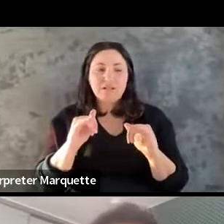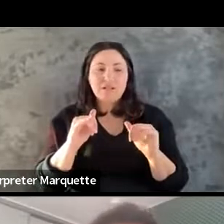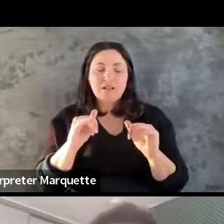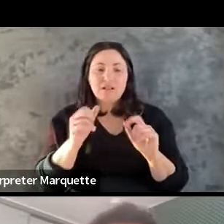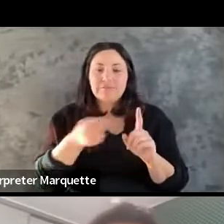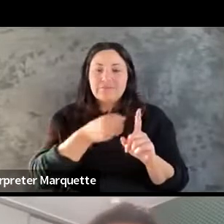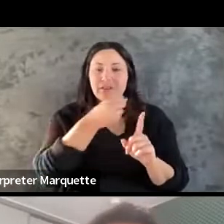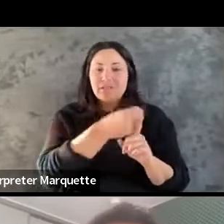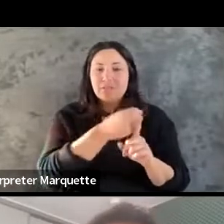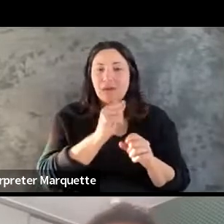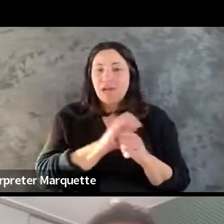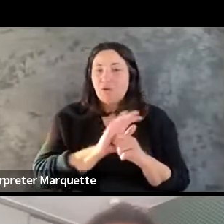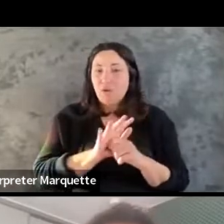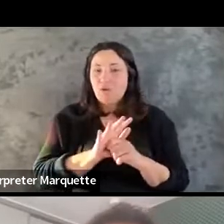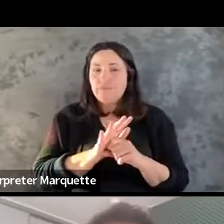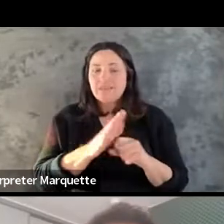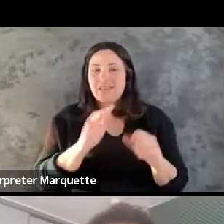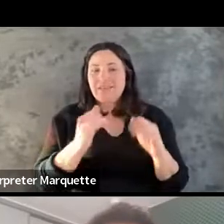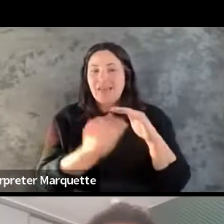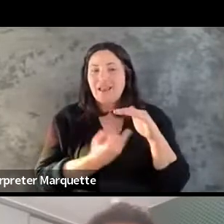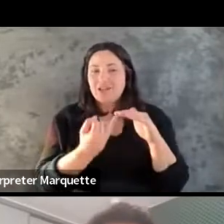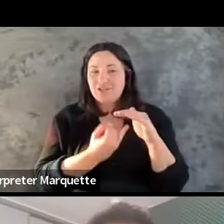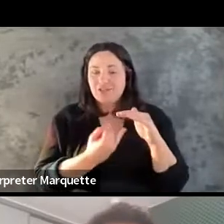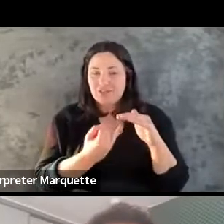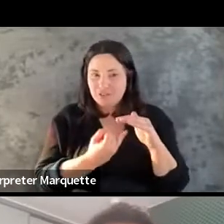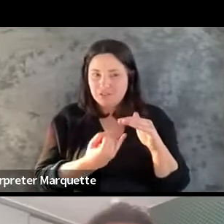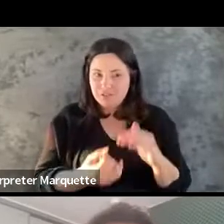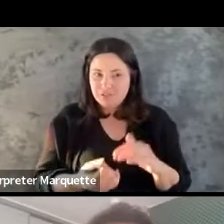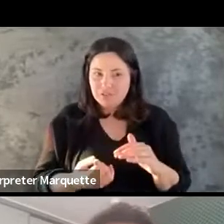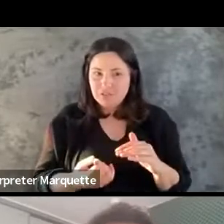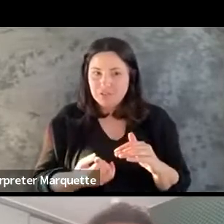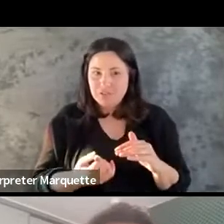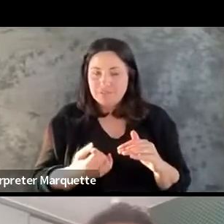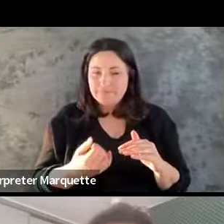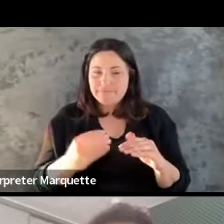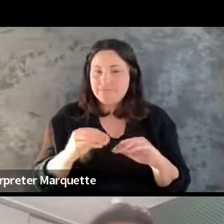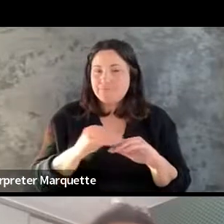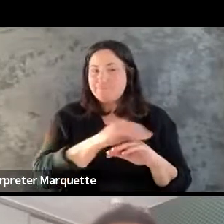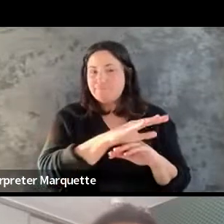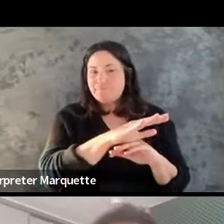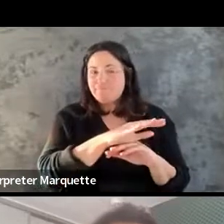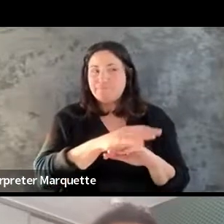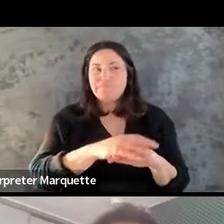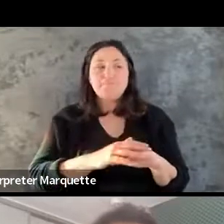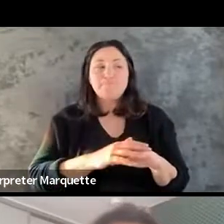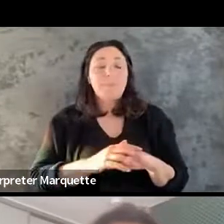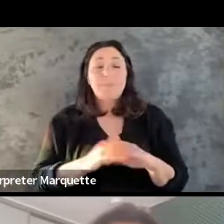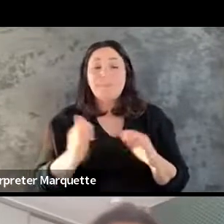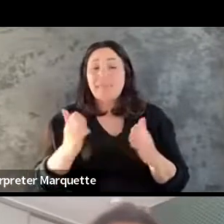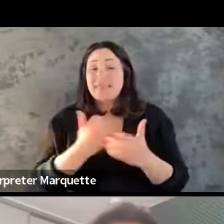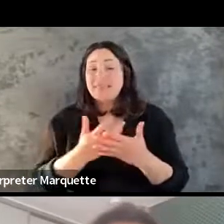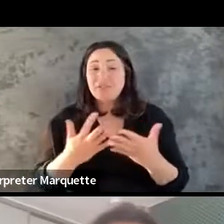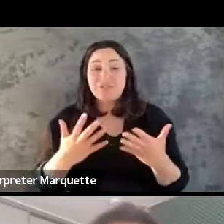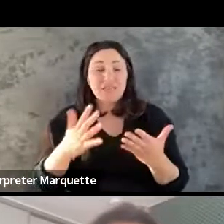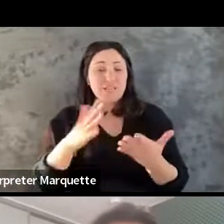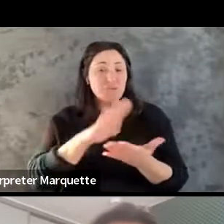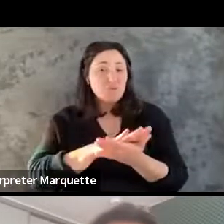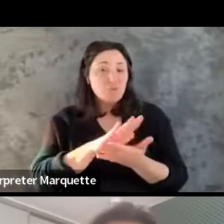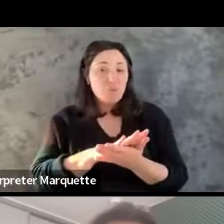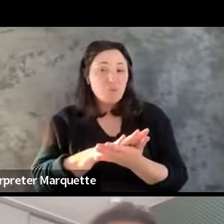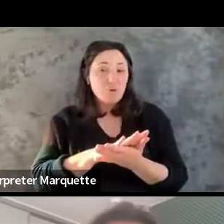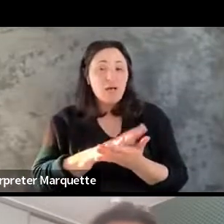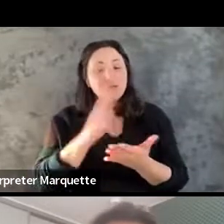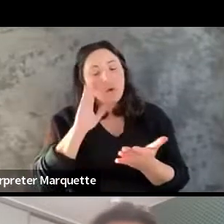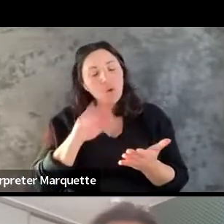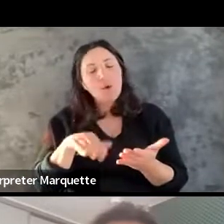COVID and that isolation. So are there any saying the school does an amazing